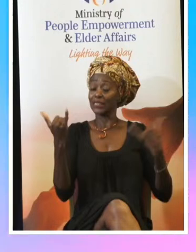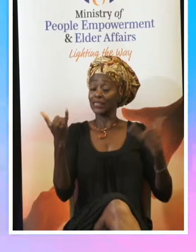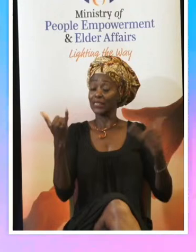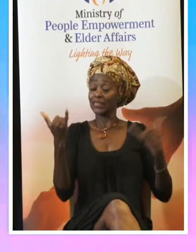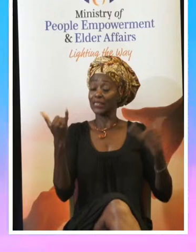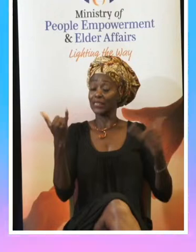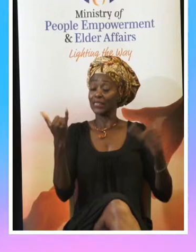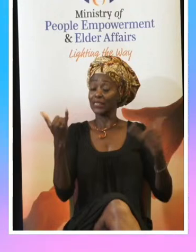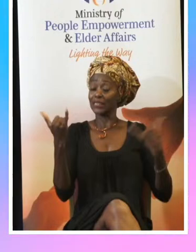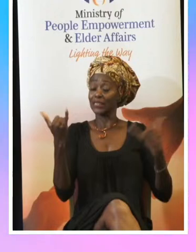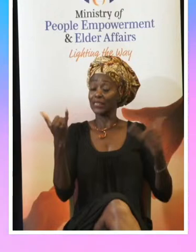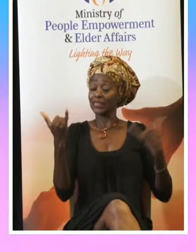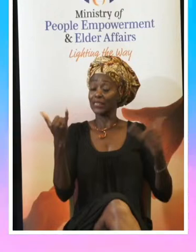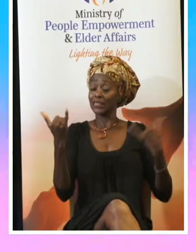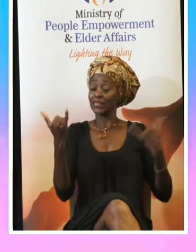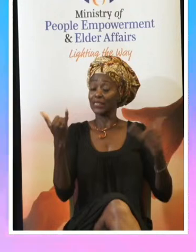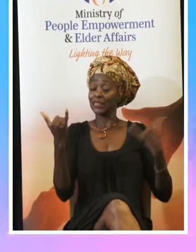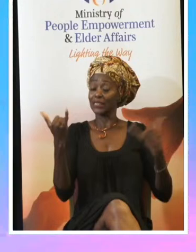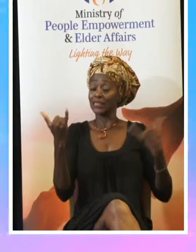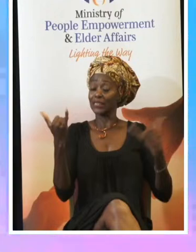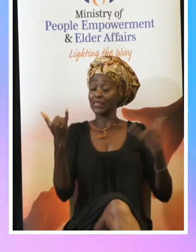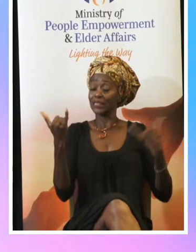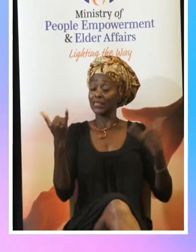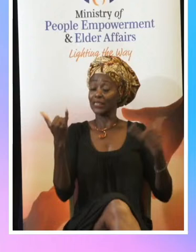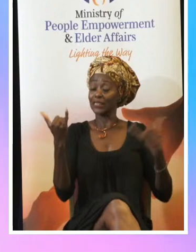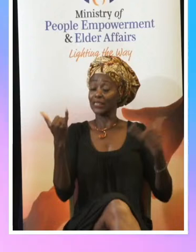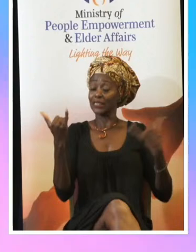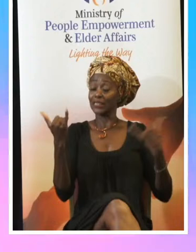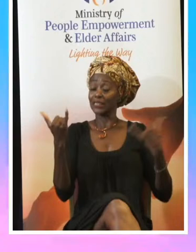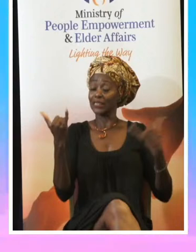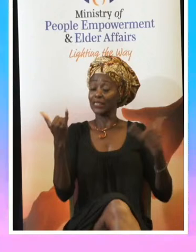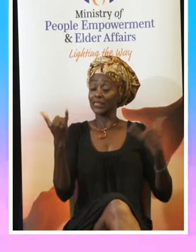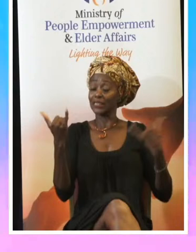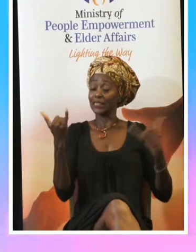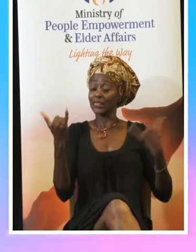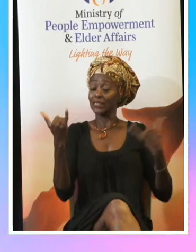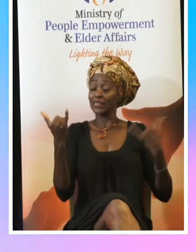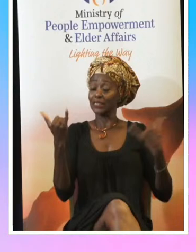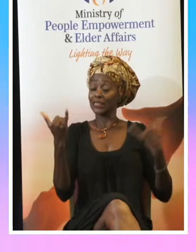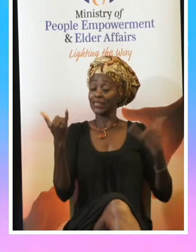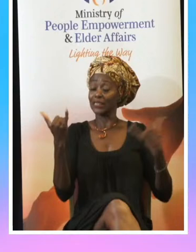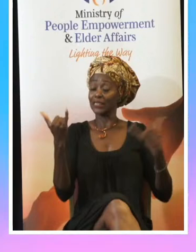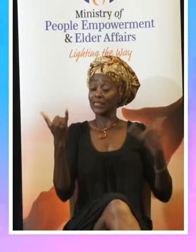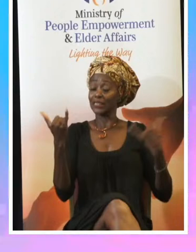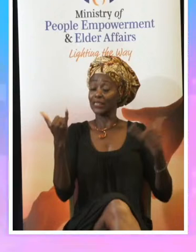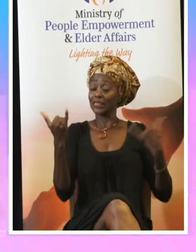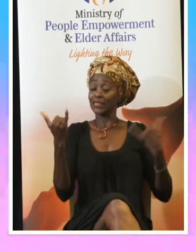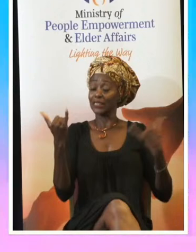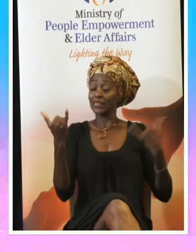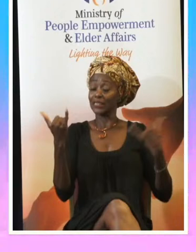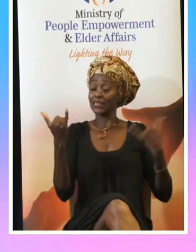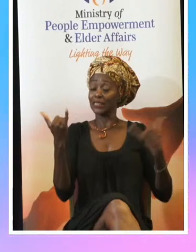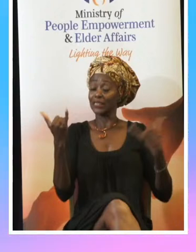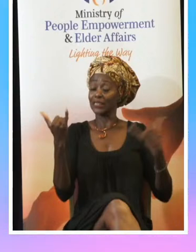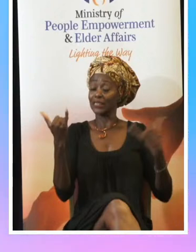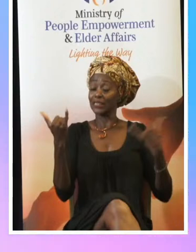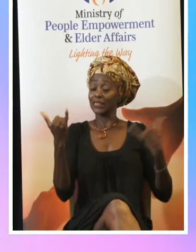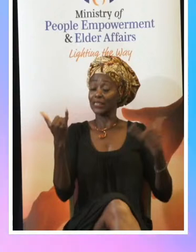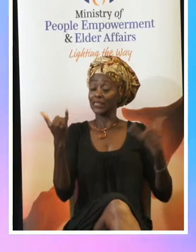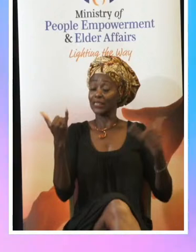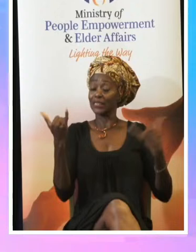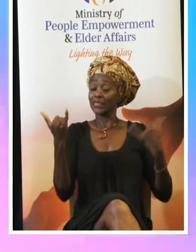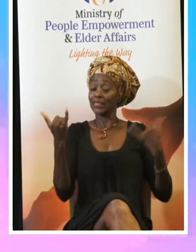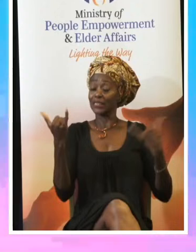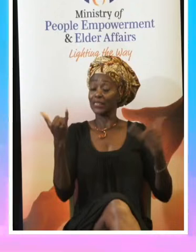interest. It is not to say that our presenters are not luminaries in their own right, but we seek to engage those who have walked the